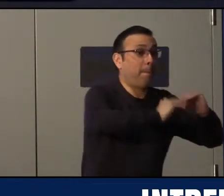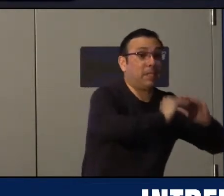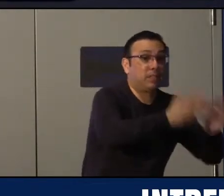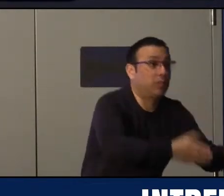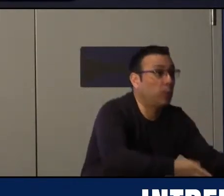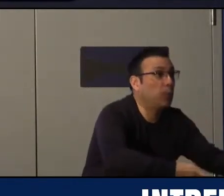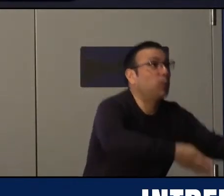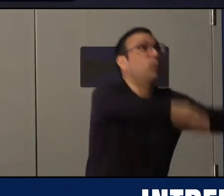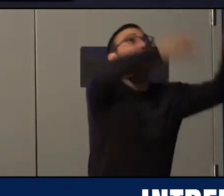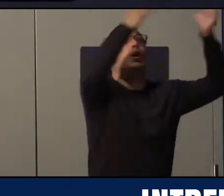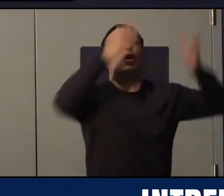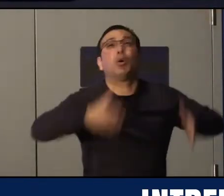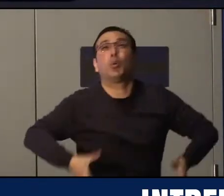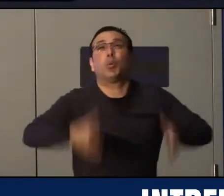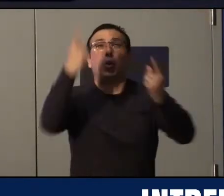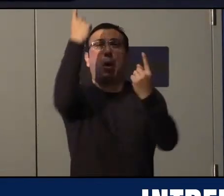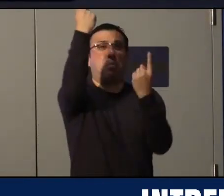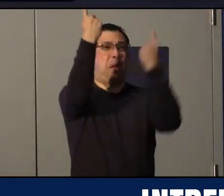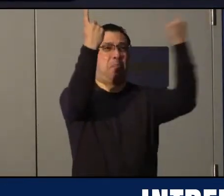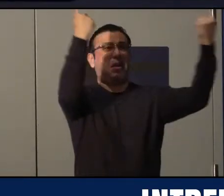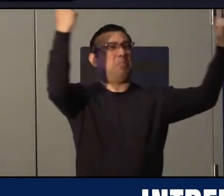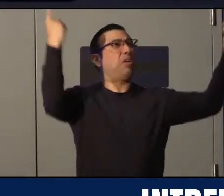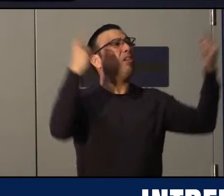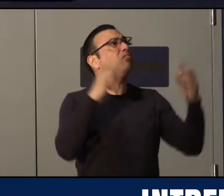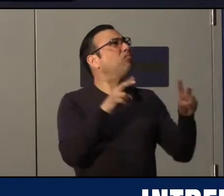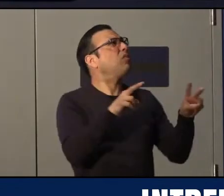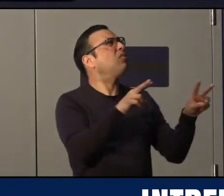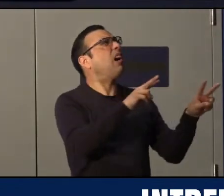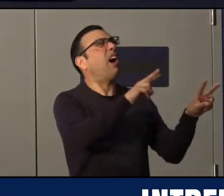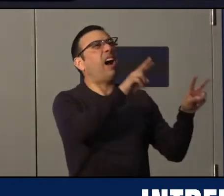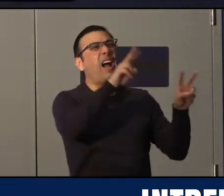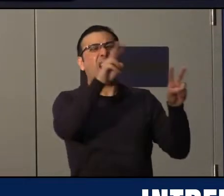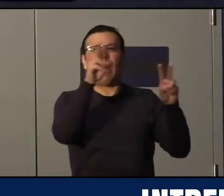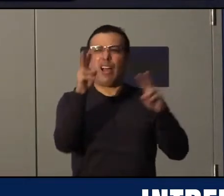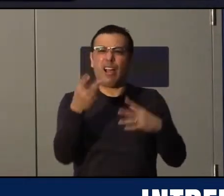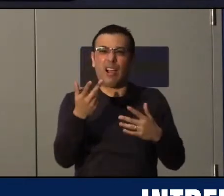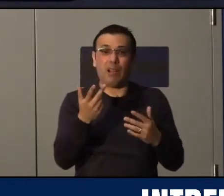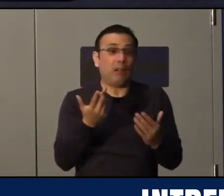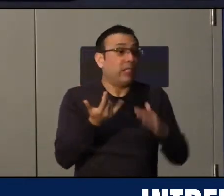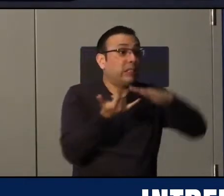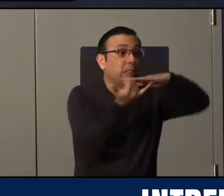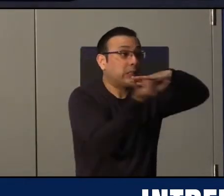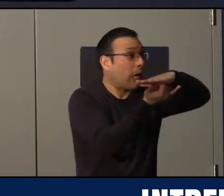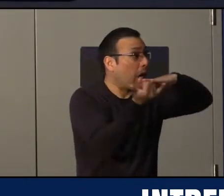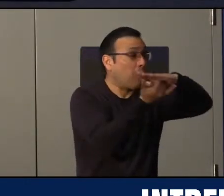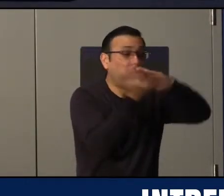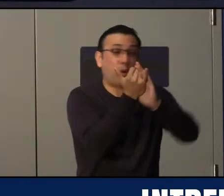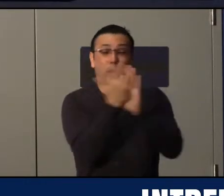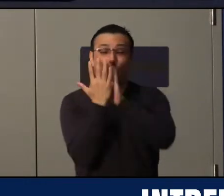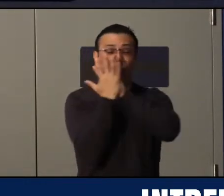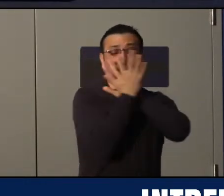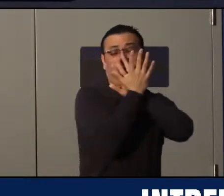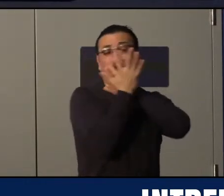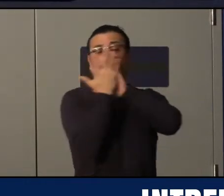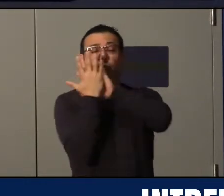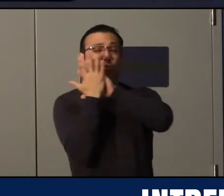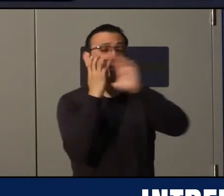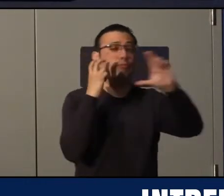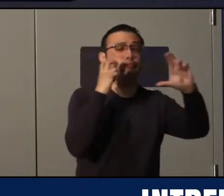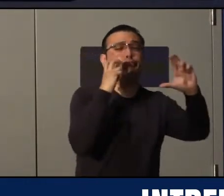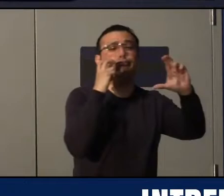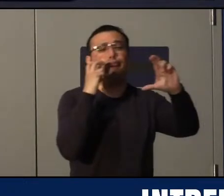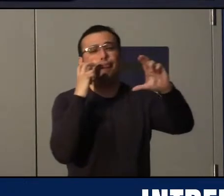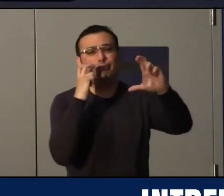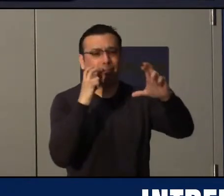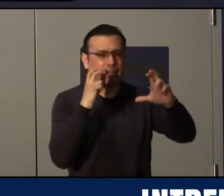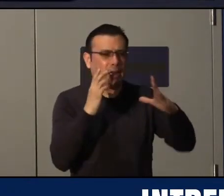the people, even riding the subway, just the full experience we have of being here. I think that